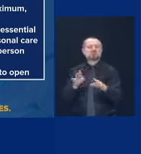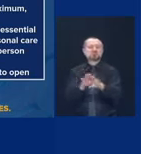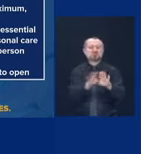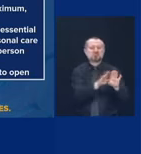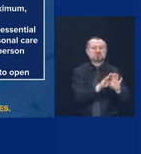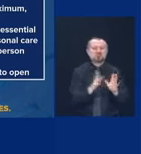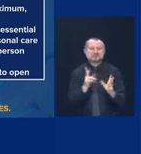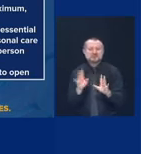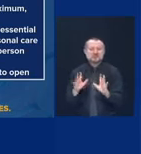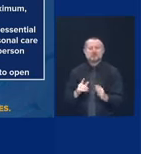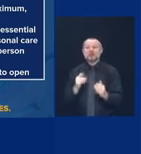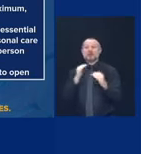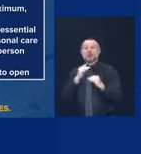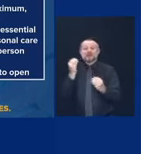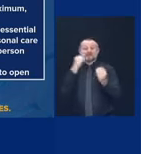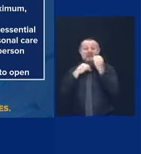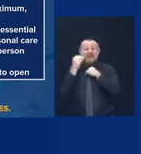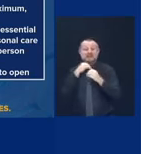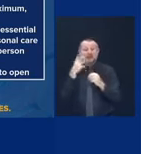outdoor only.